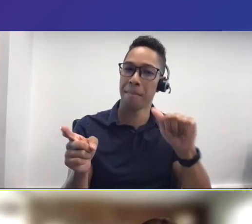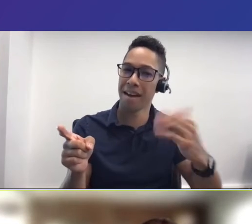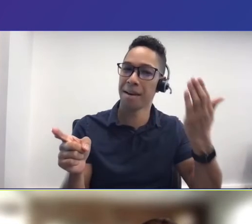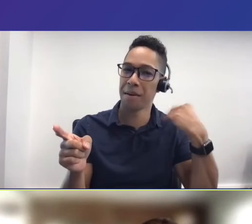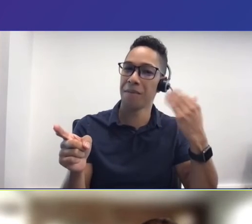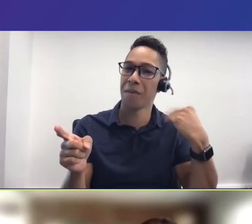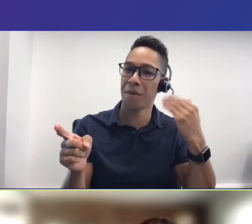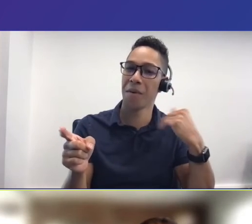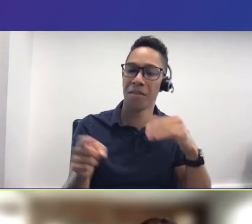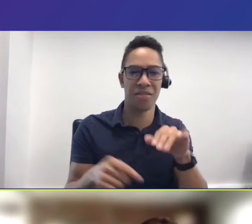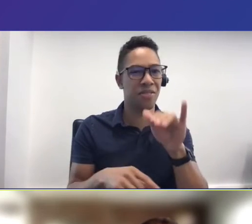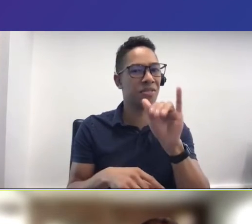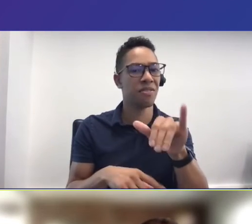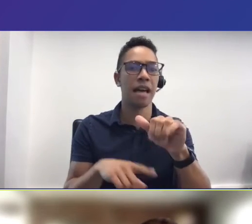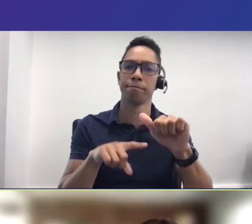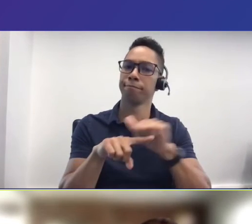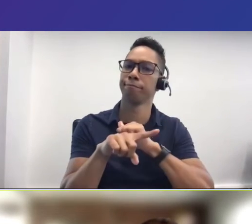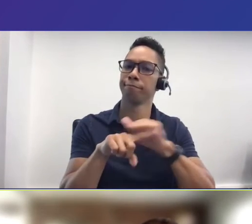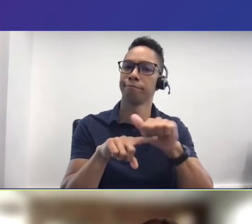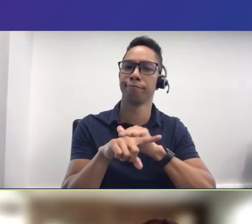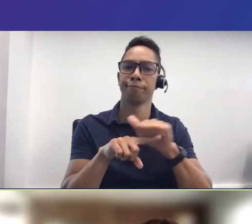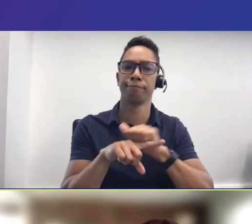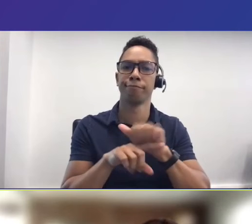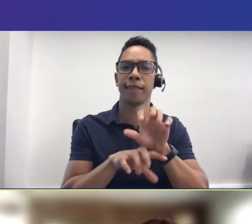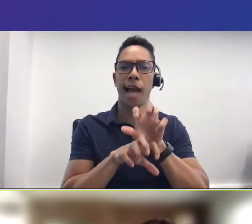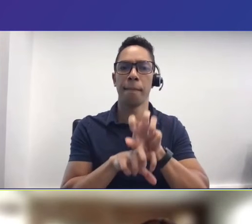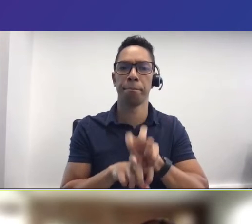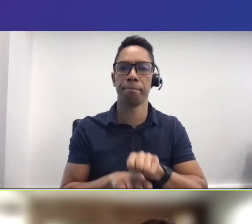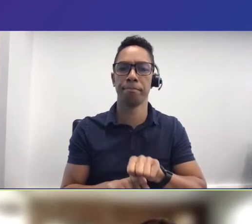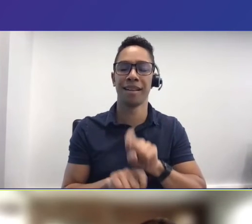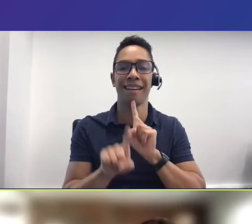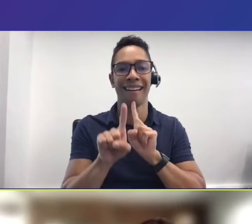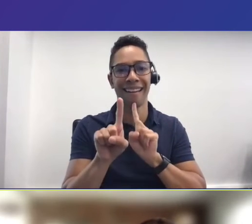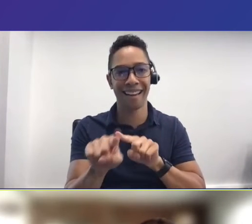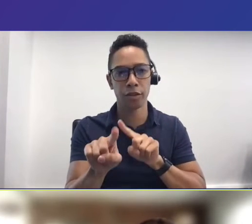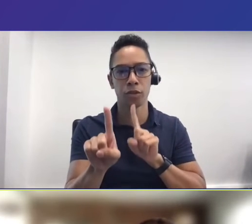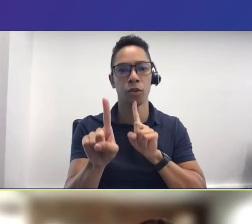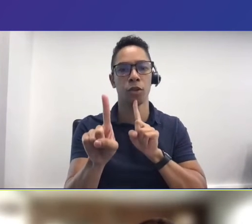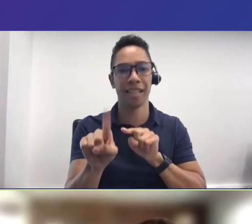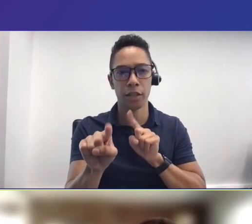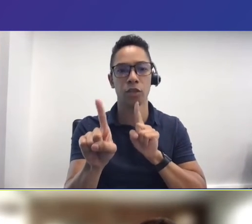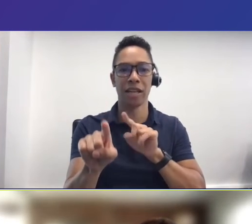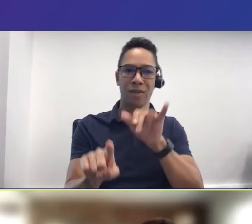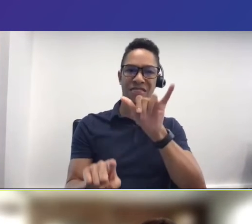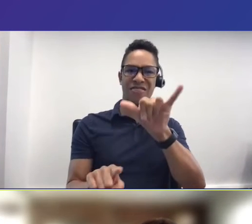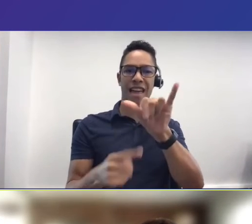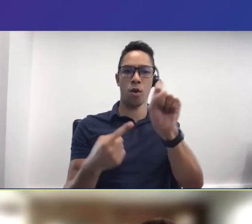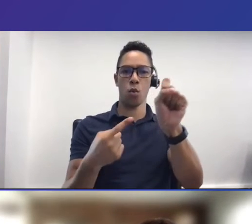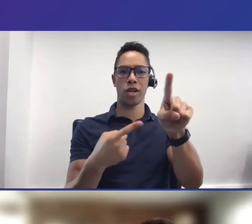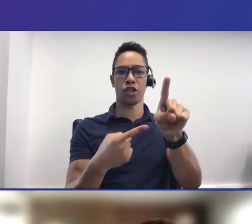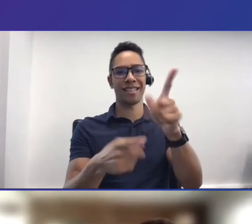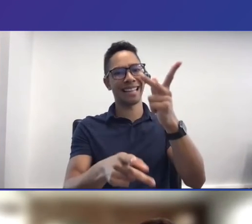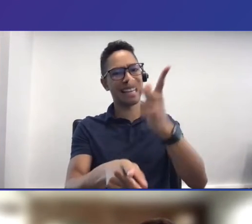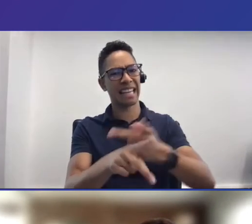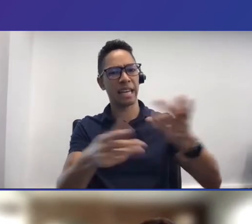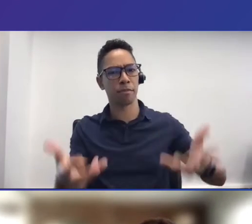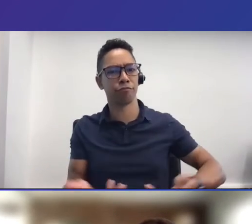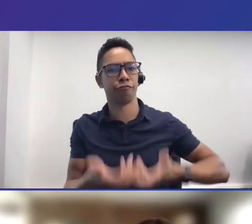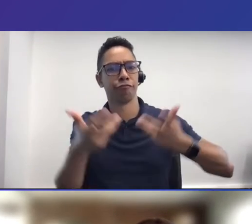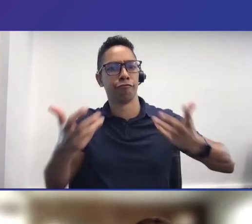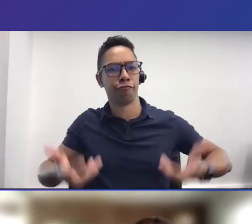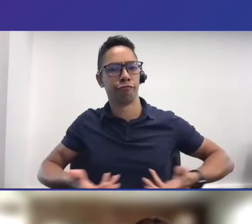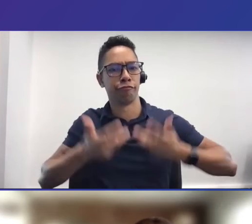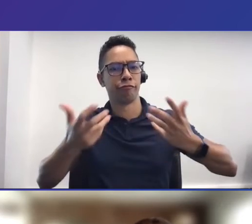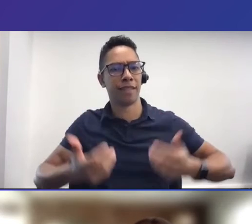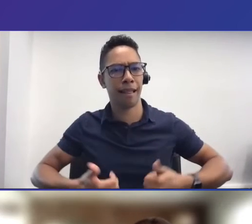But yeah, that's the practice, is answering that question and keeping that question alive. Absolutely. And that